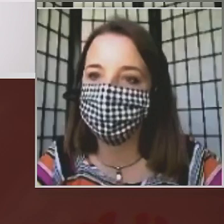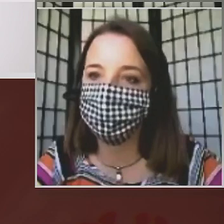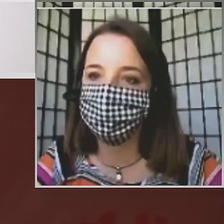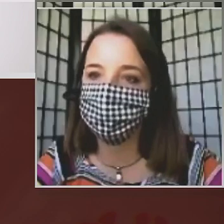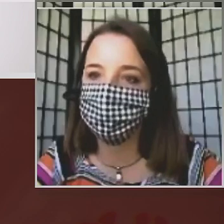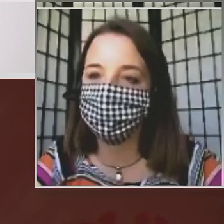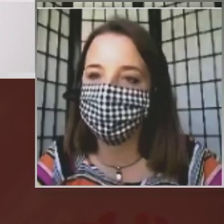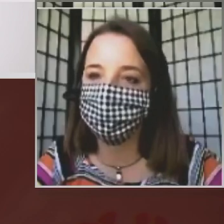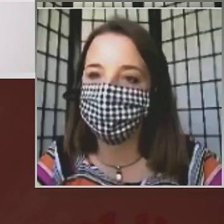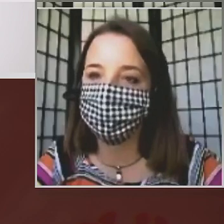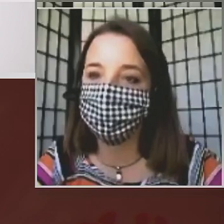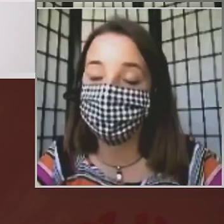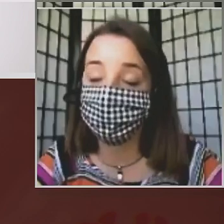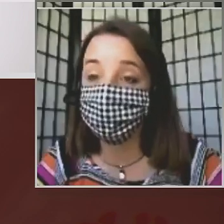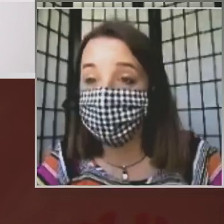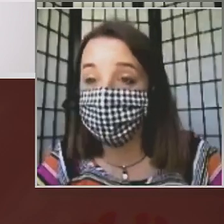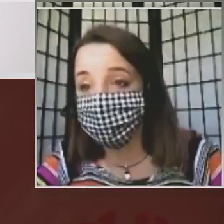Well, the